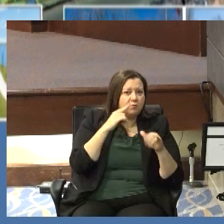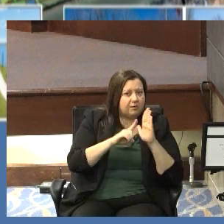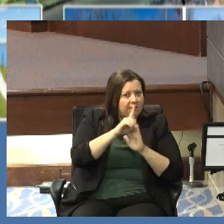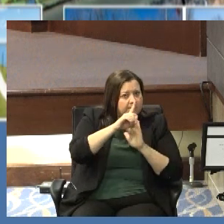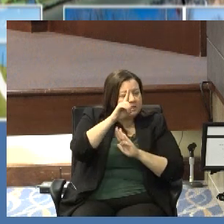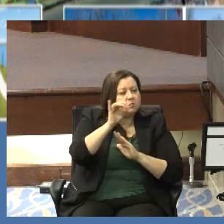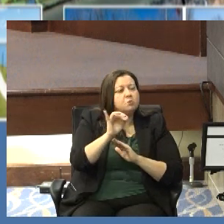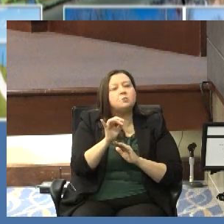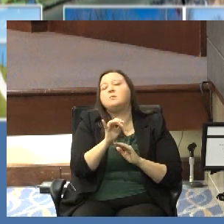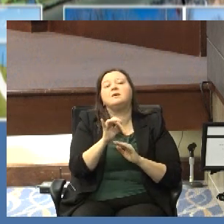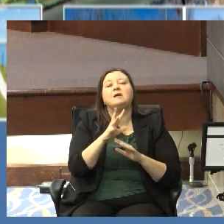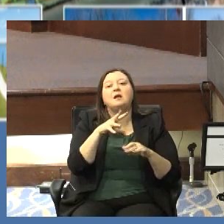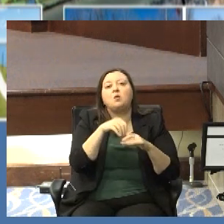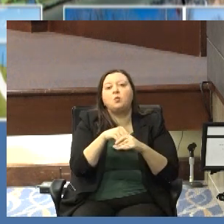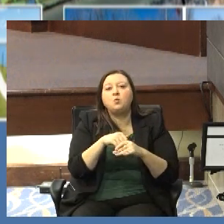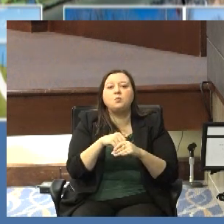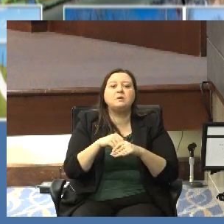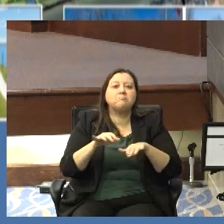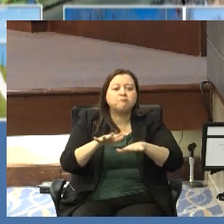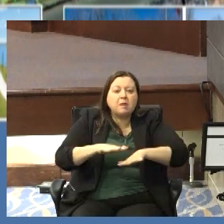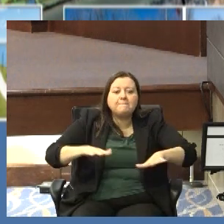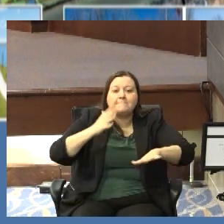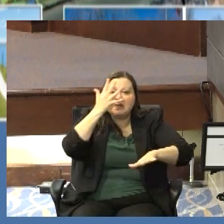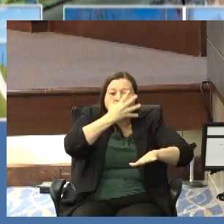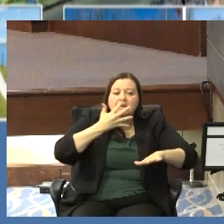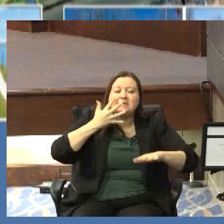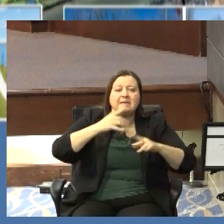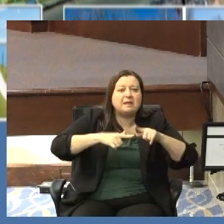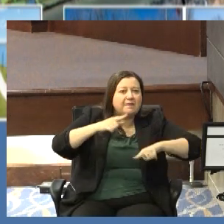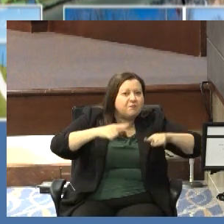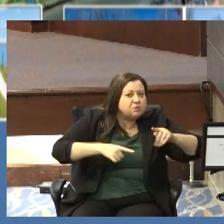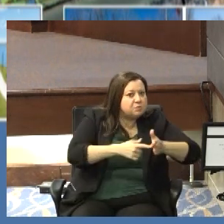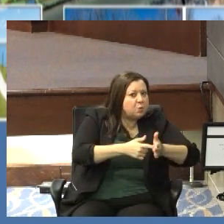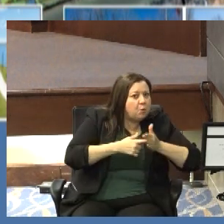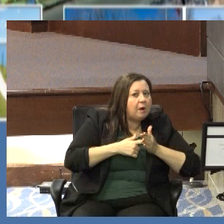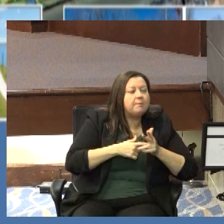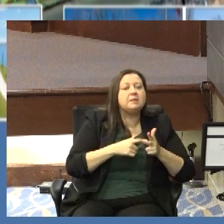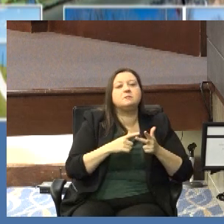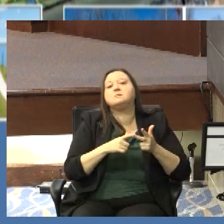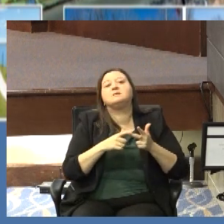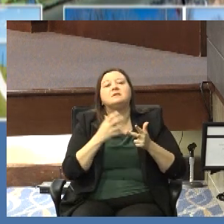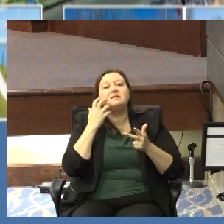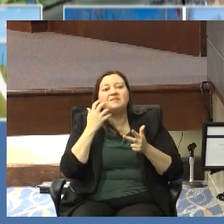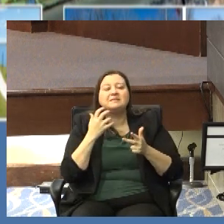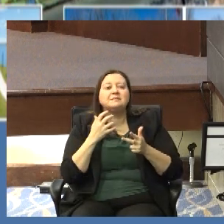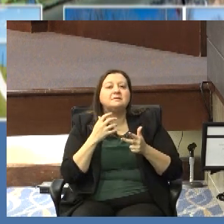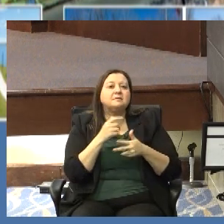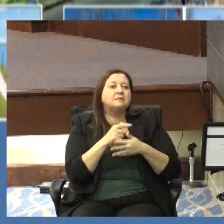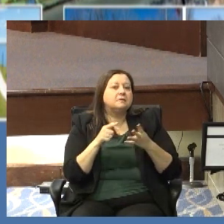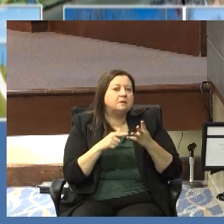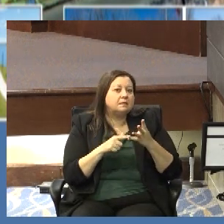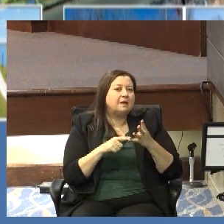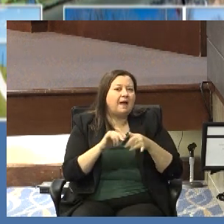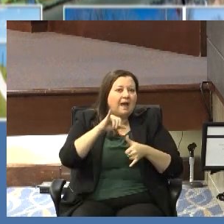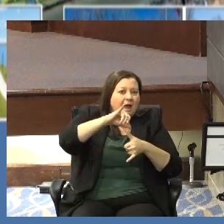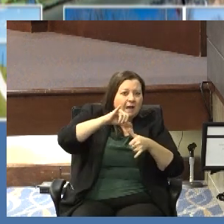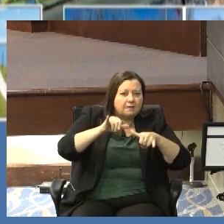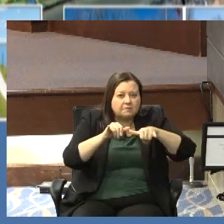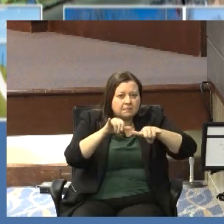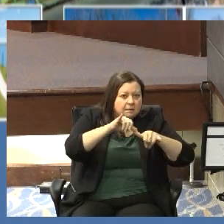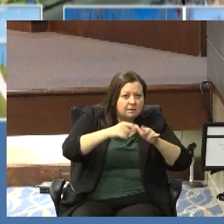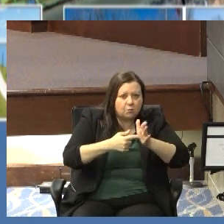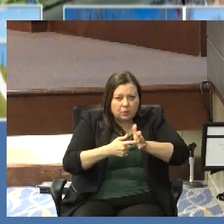including facade variation and diversity requirements, density and product type mix, building height, massing, placement and